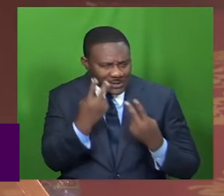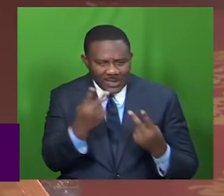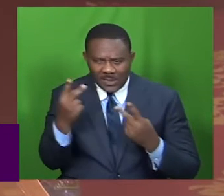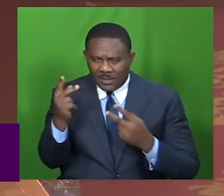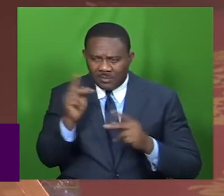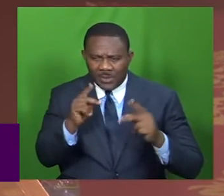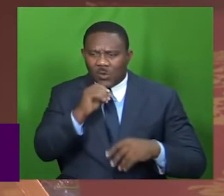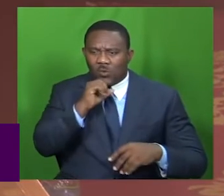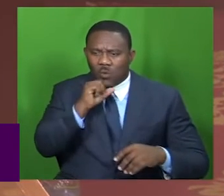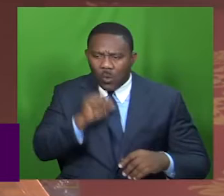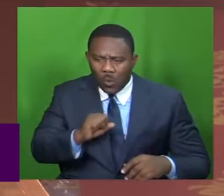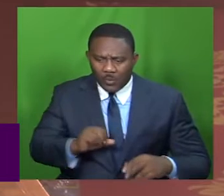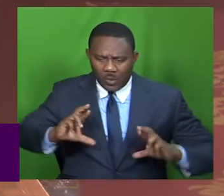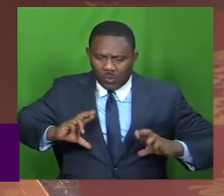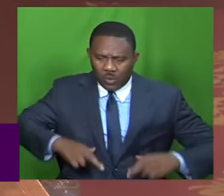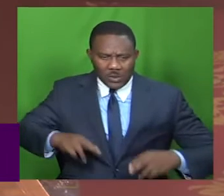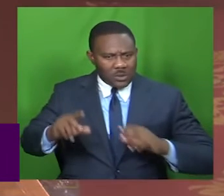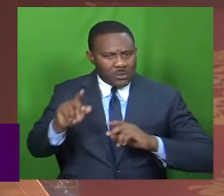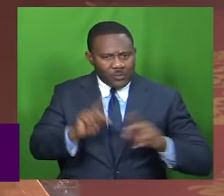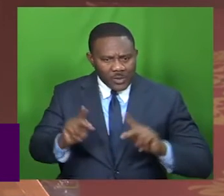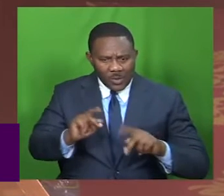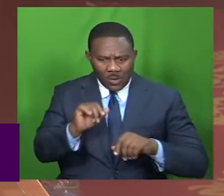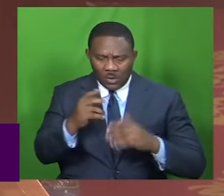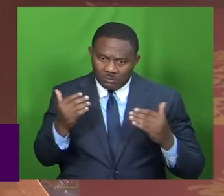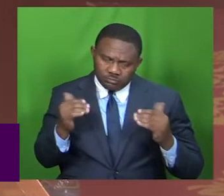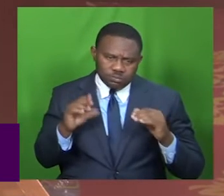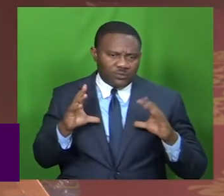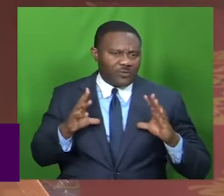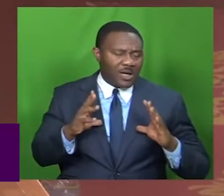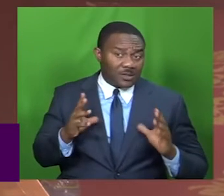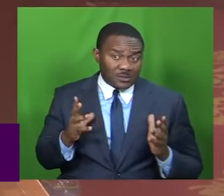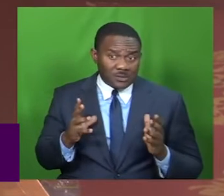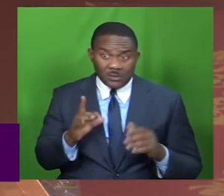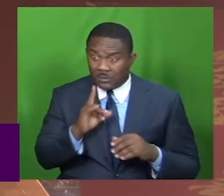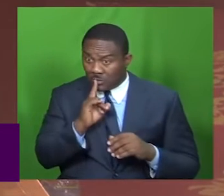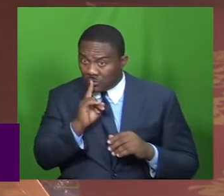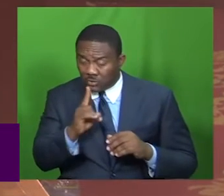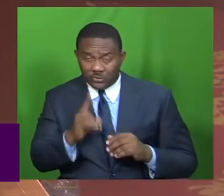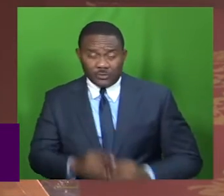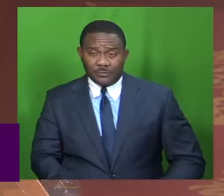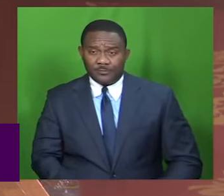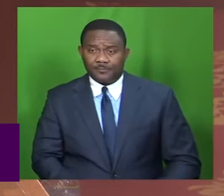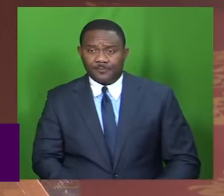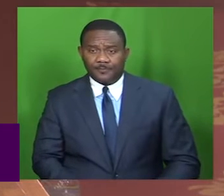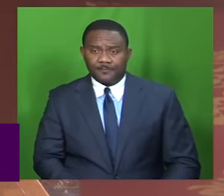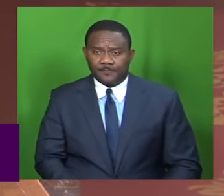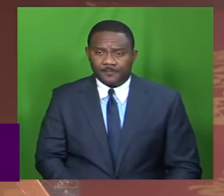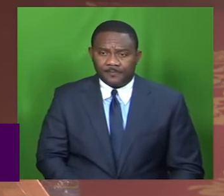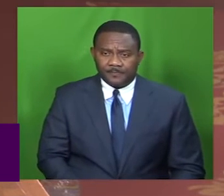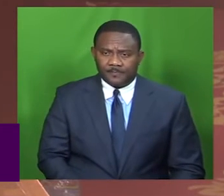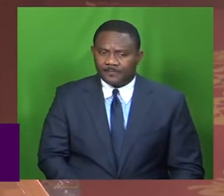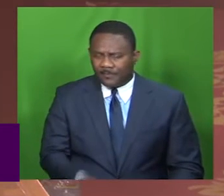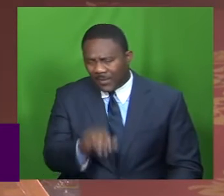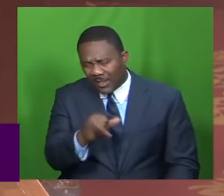citizens and pensioners. Indeed, it has personally, Mr. Speaker, caused me